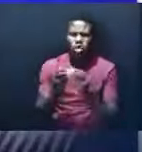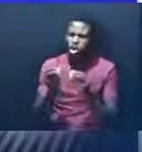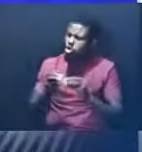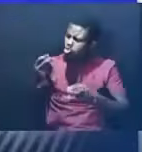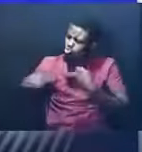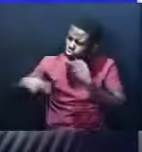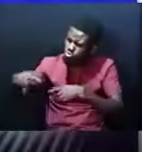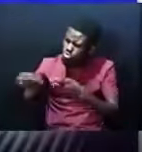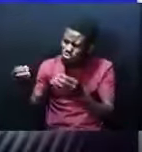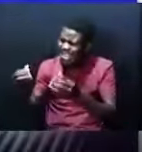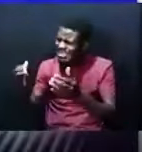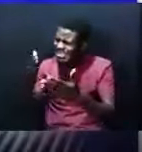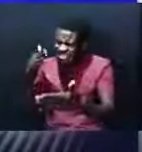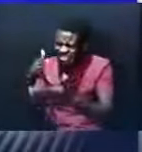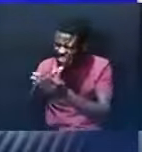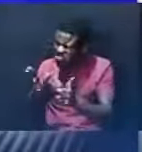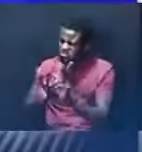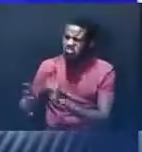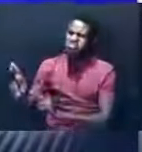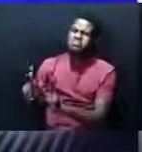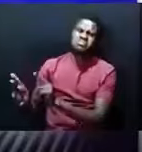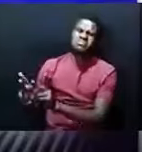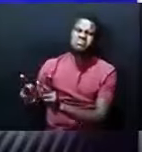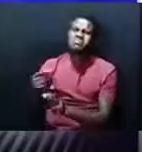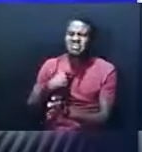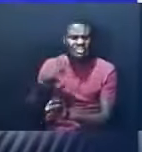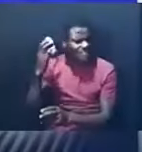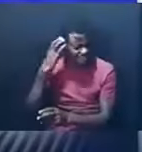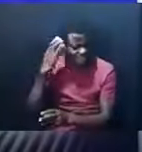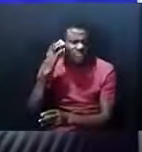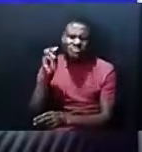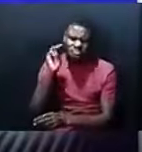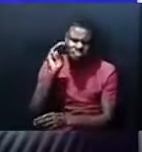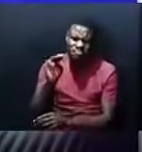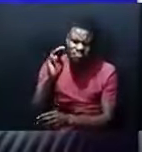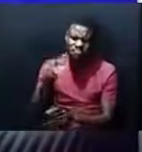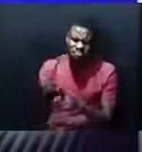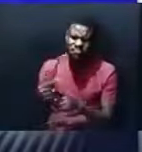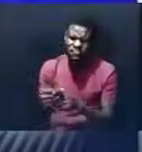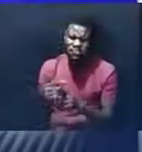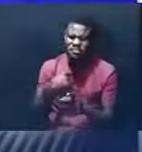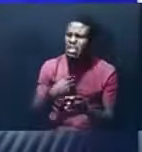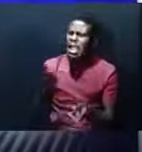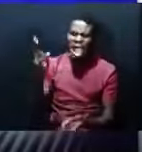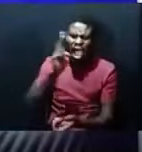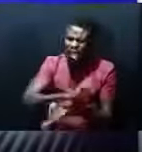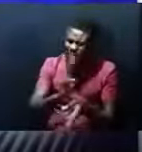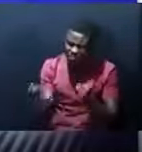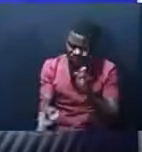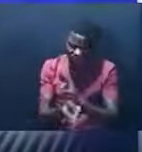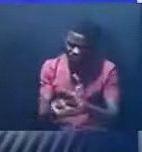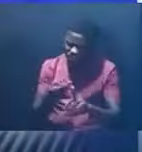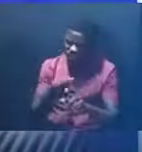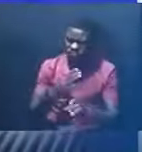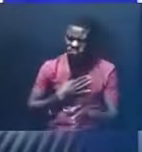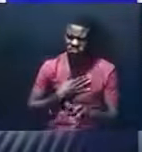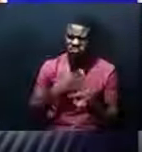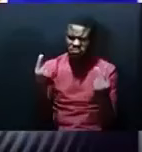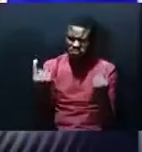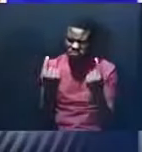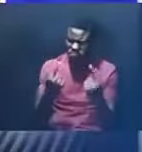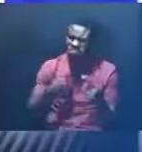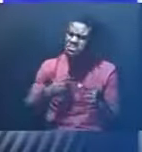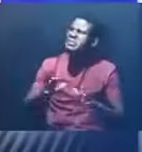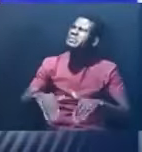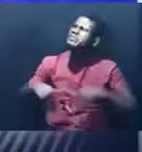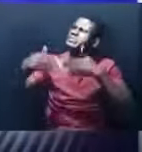people. I've heard your word. I repent of my sins. I give my